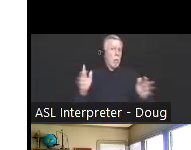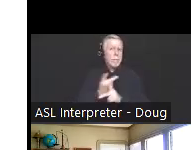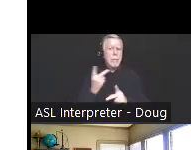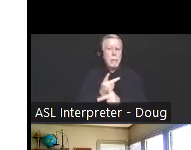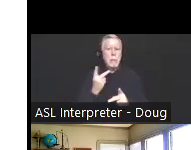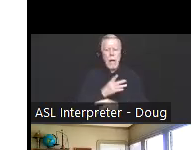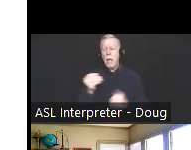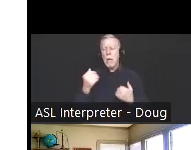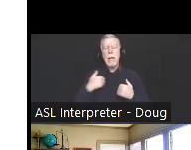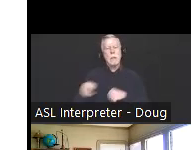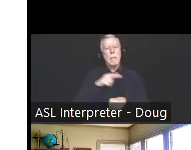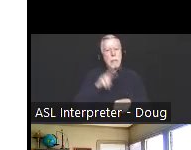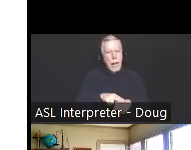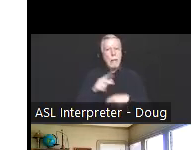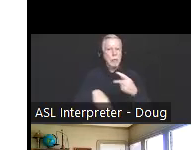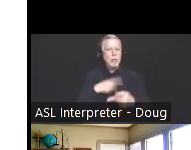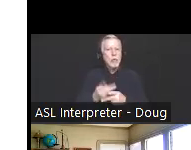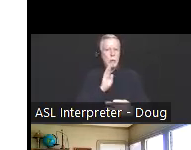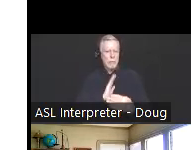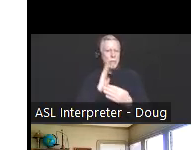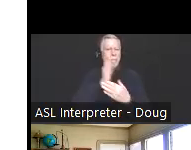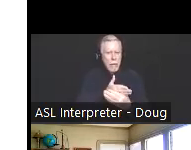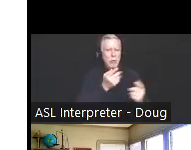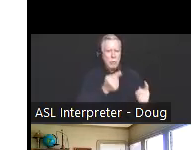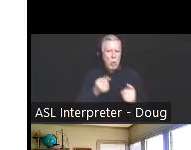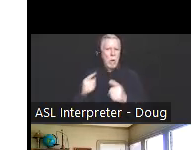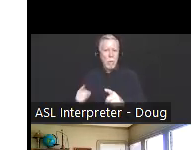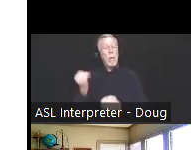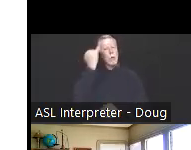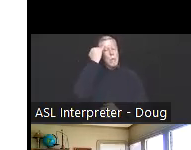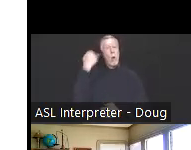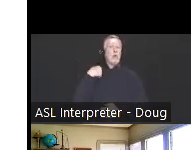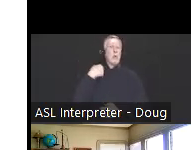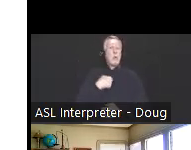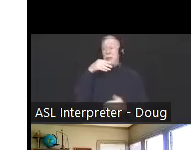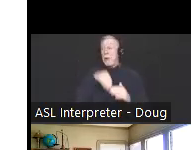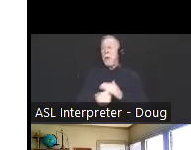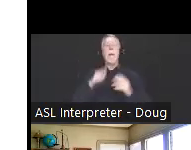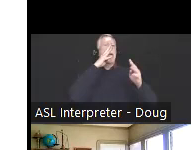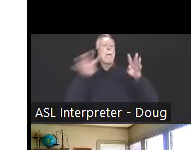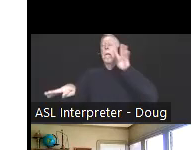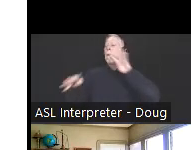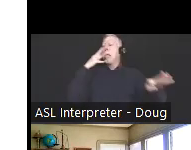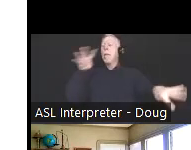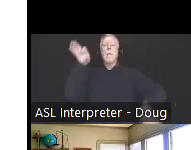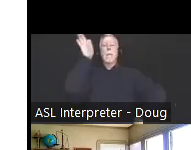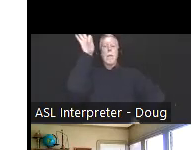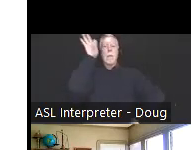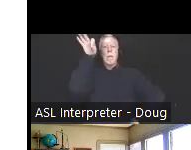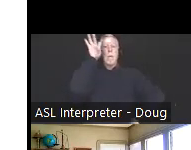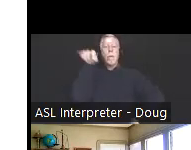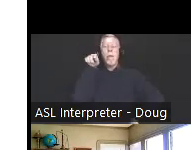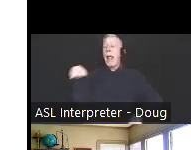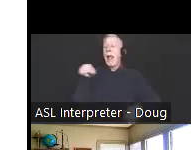some natural sort of interventions going on, if we go in and ignore all that and just talking about this problem or